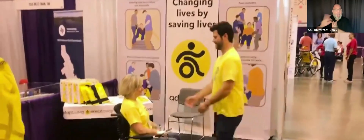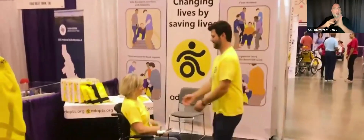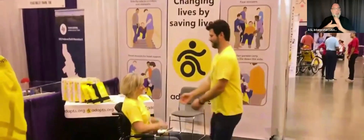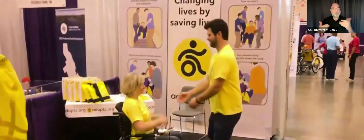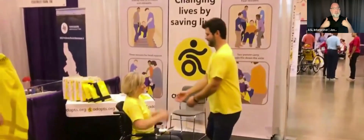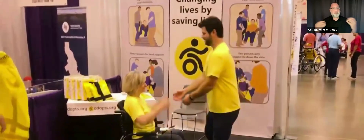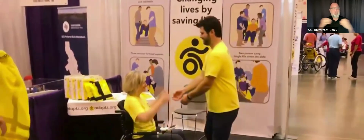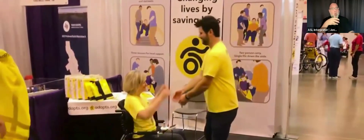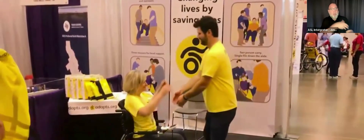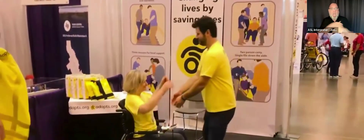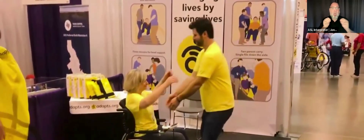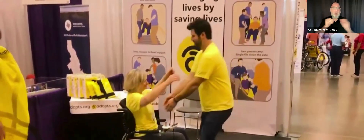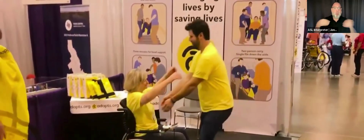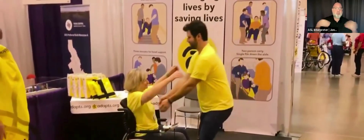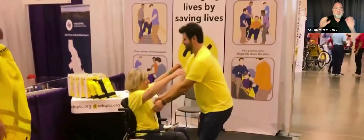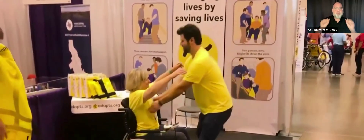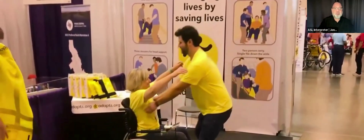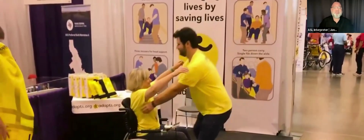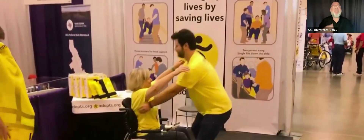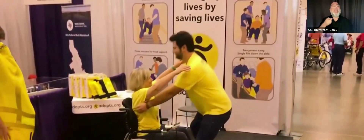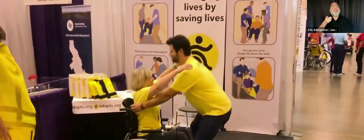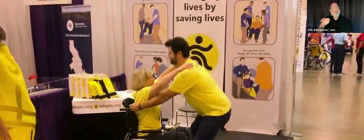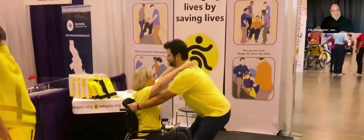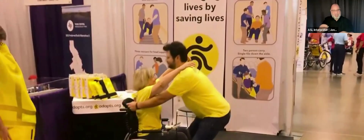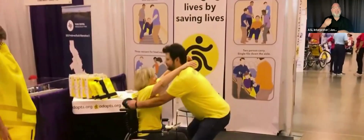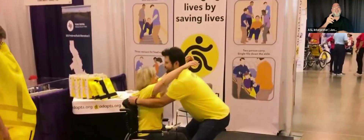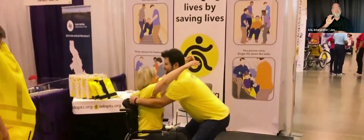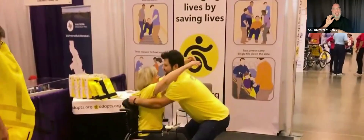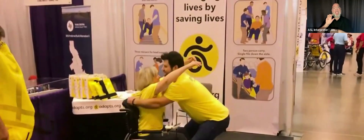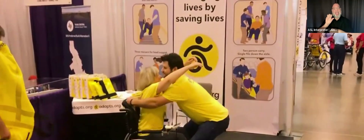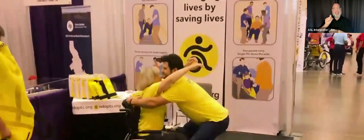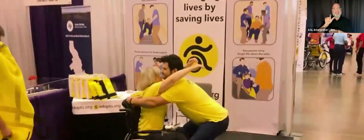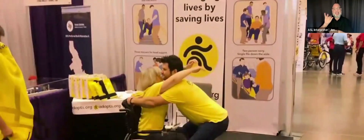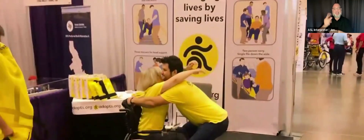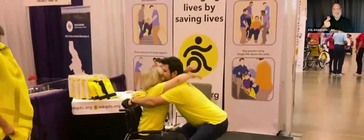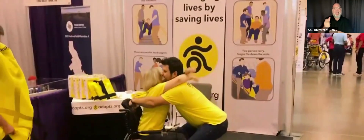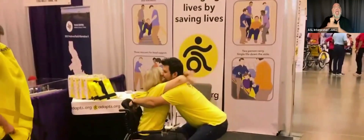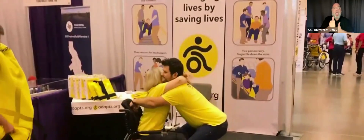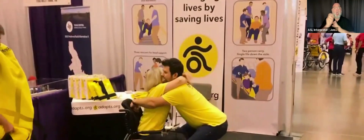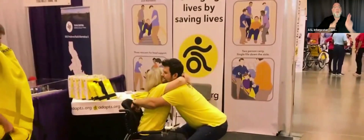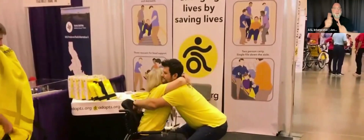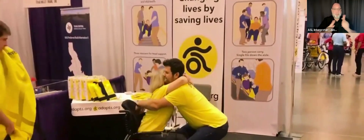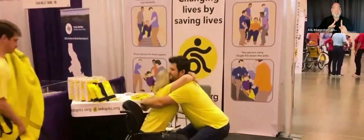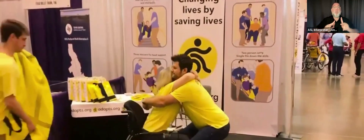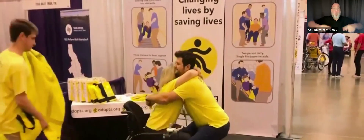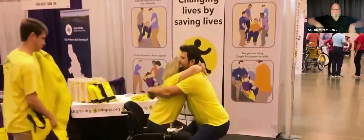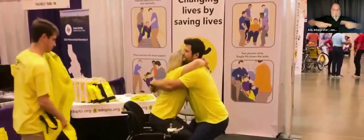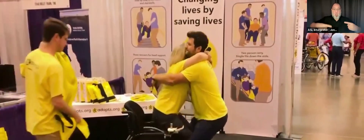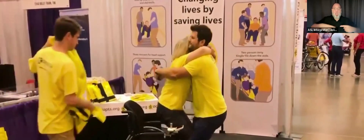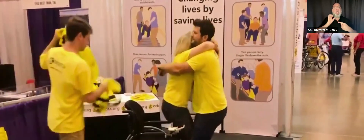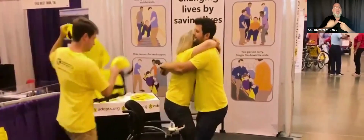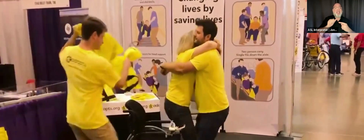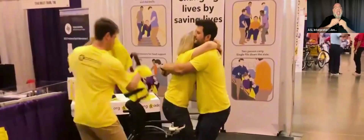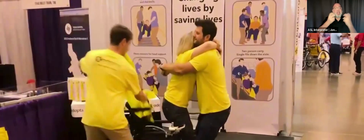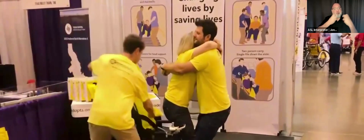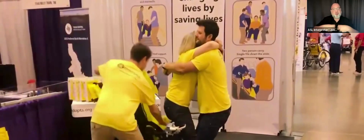a lightweight, portable transfer sling designed to help wheelchair users transfer safely, swiftly, and with